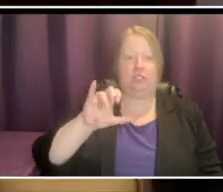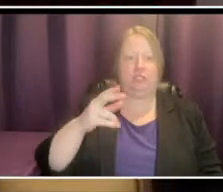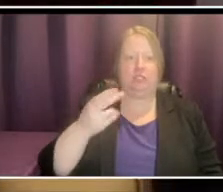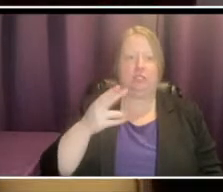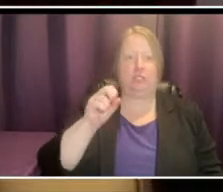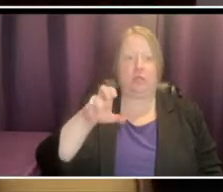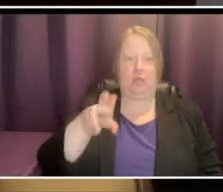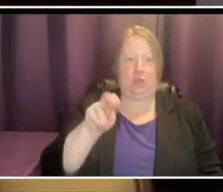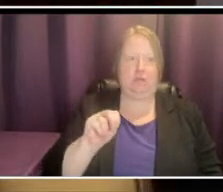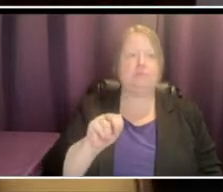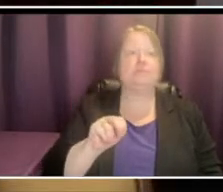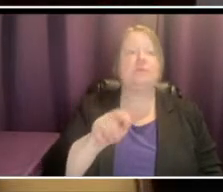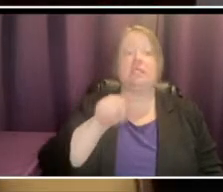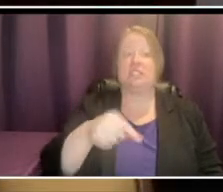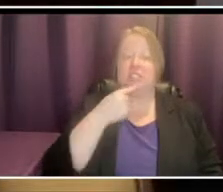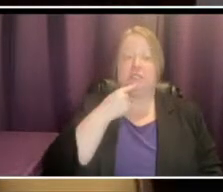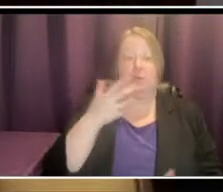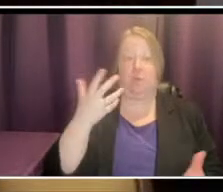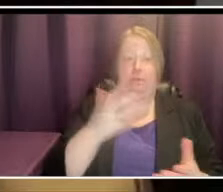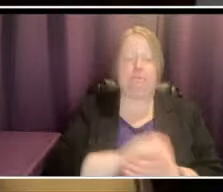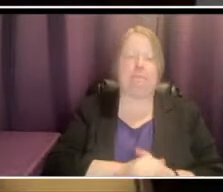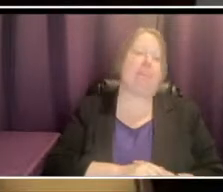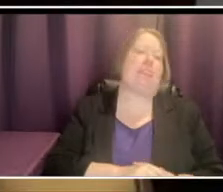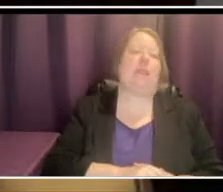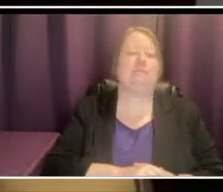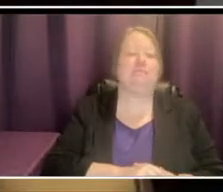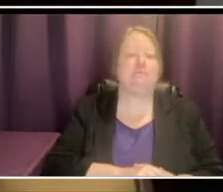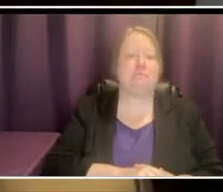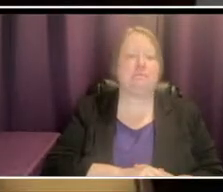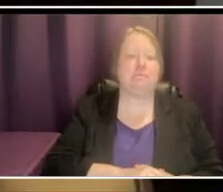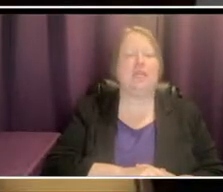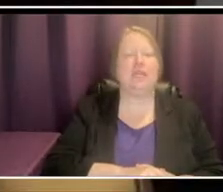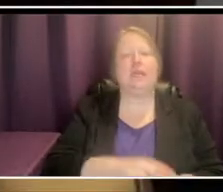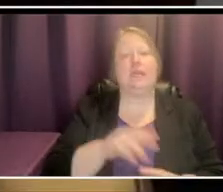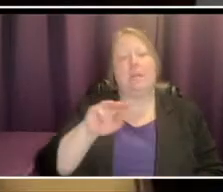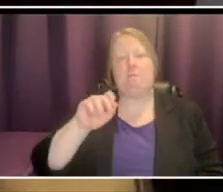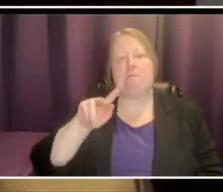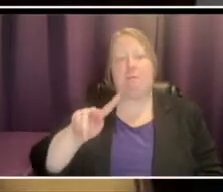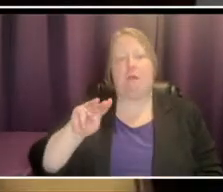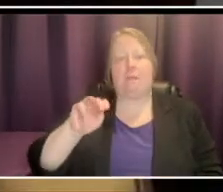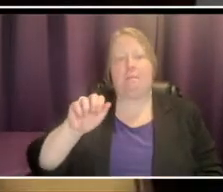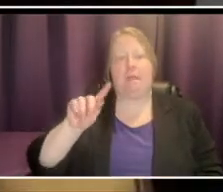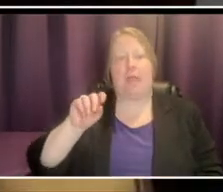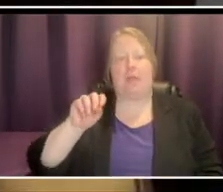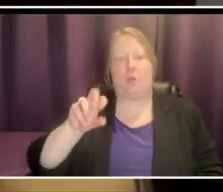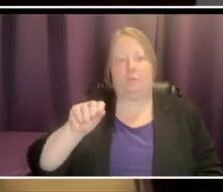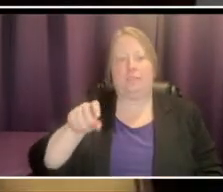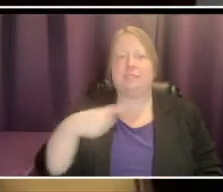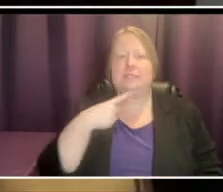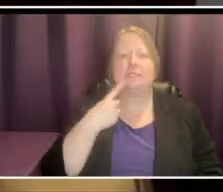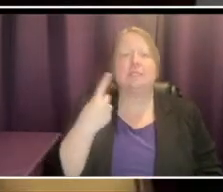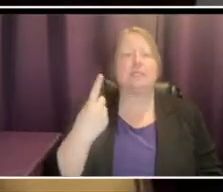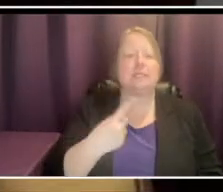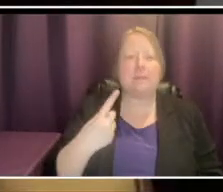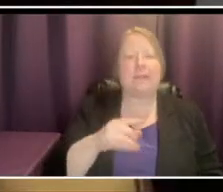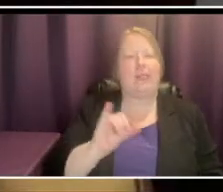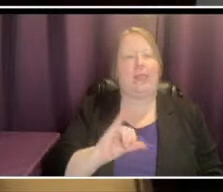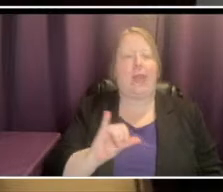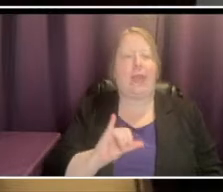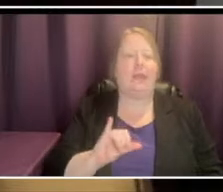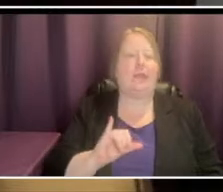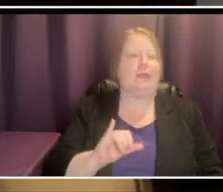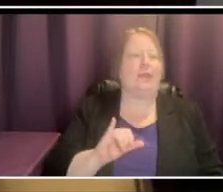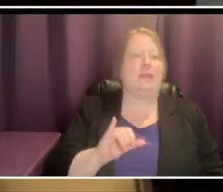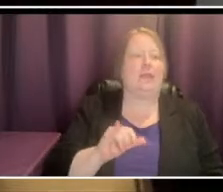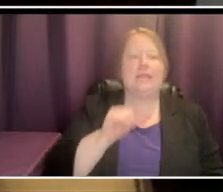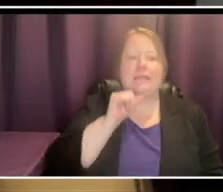He had said something to the effect of, you know, you heard him, Pat. He doesn't want to do anything more. He doesn't think they're doing anything